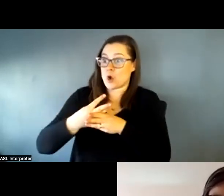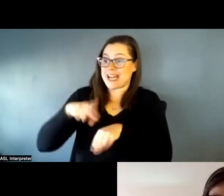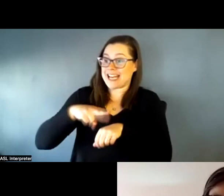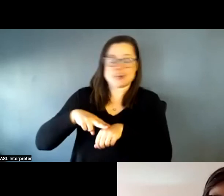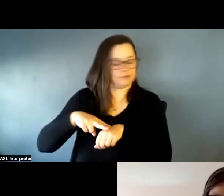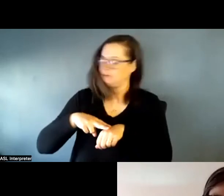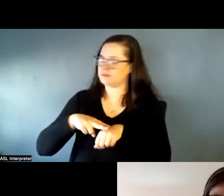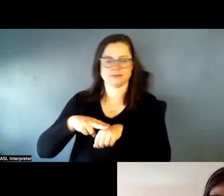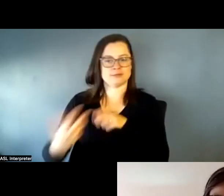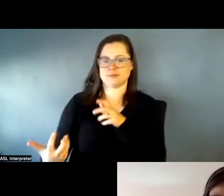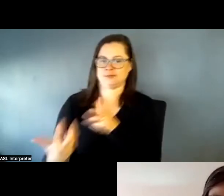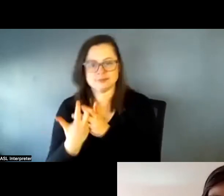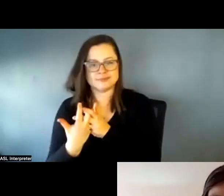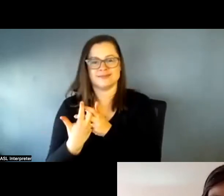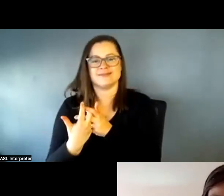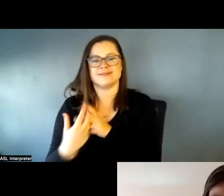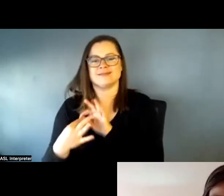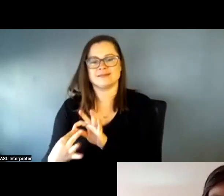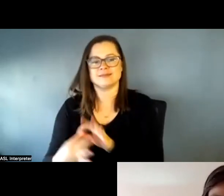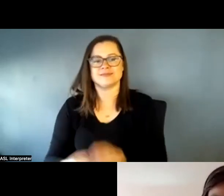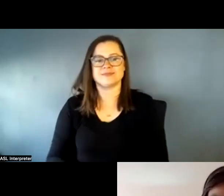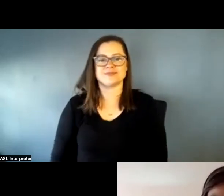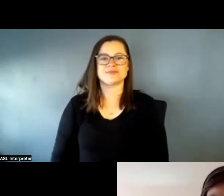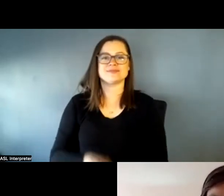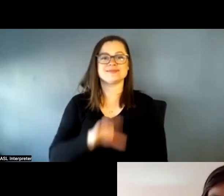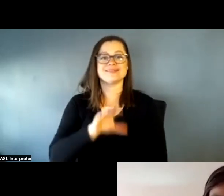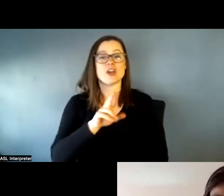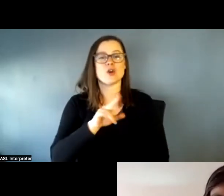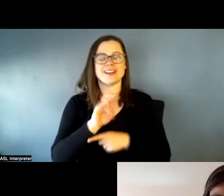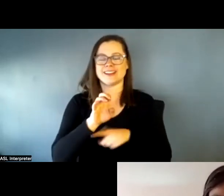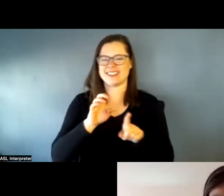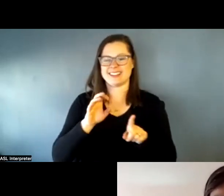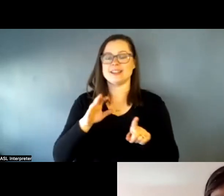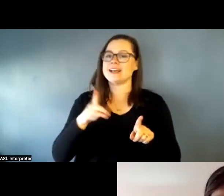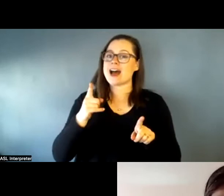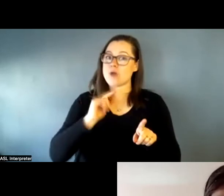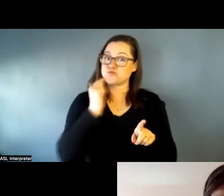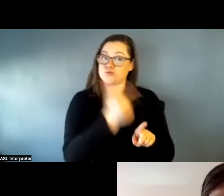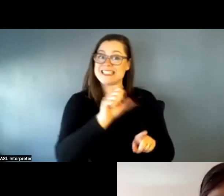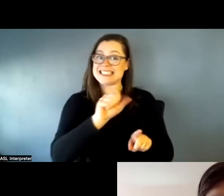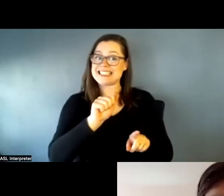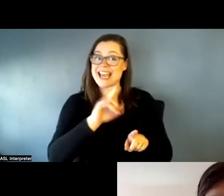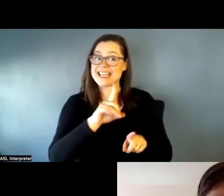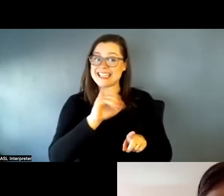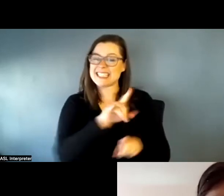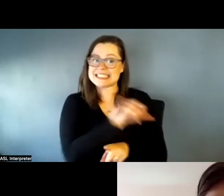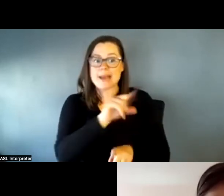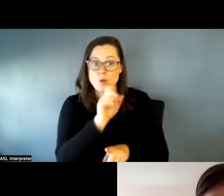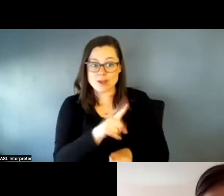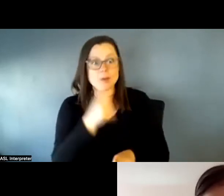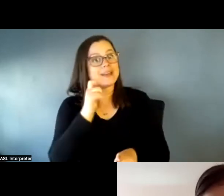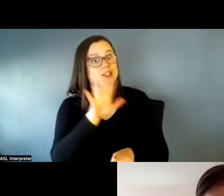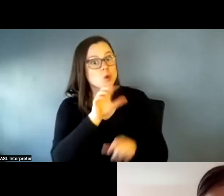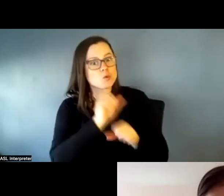Thank you so much, Ken. And I'll actually extend that question to Sadie as well, since you study trees for your